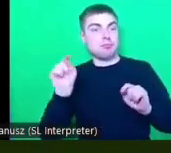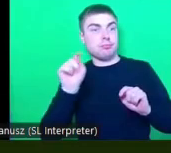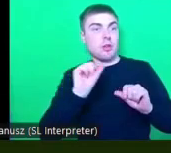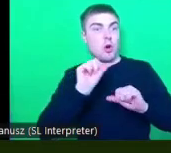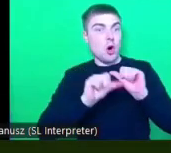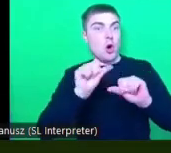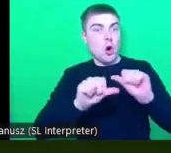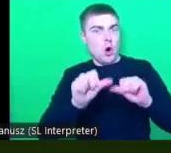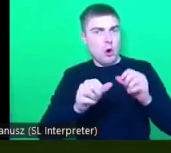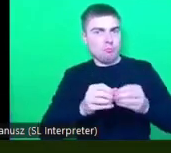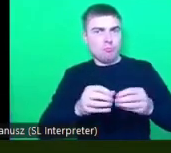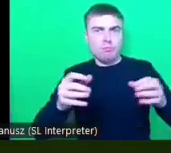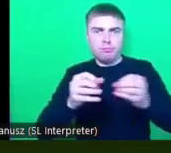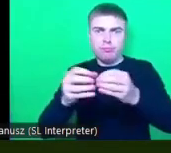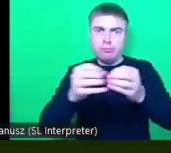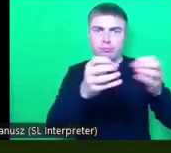it looks like up to